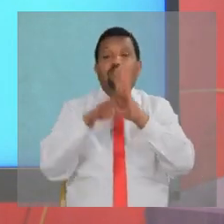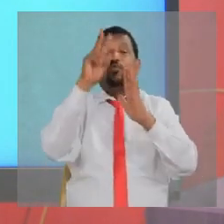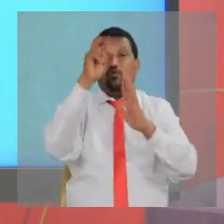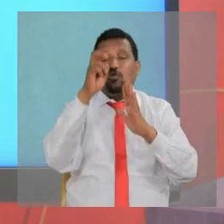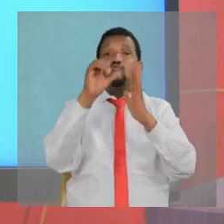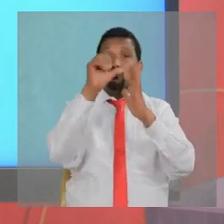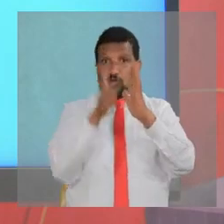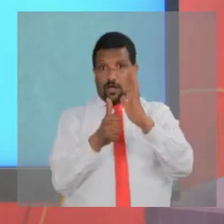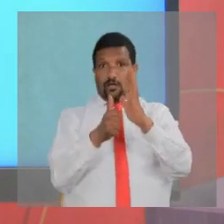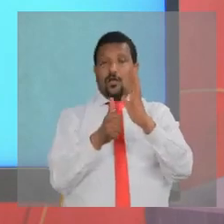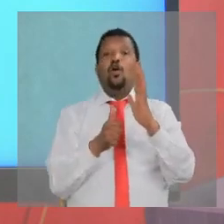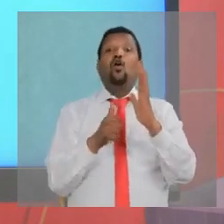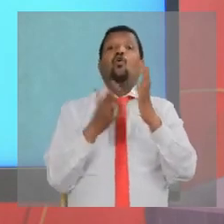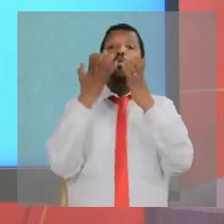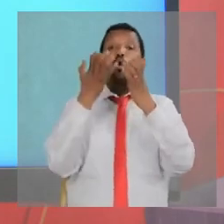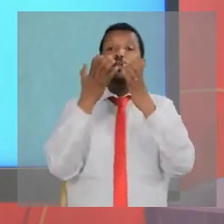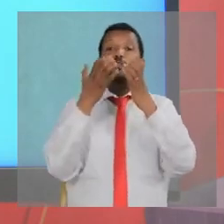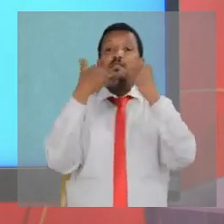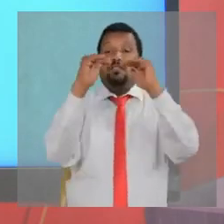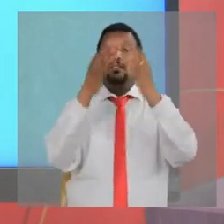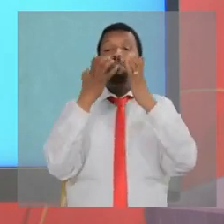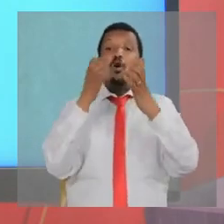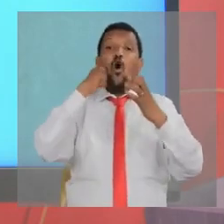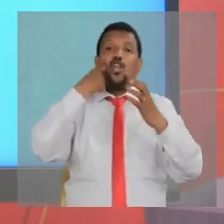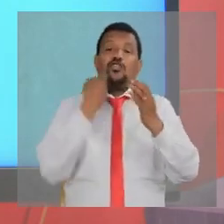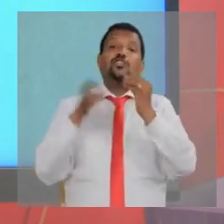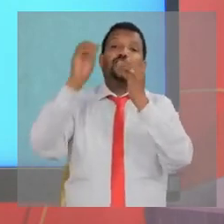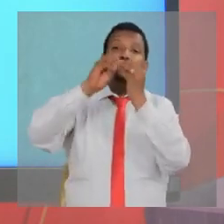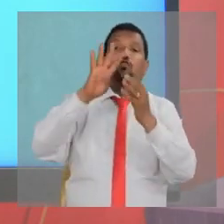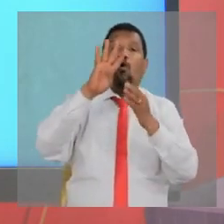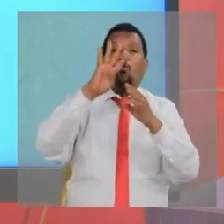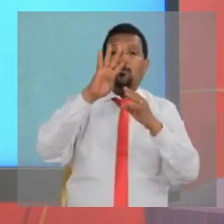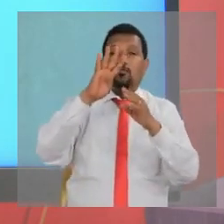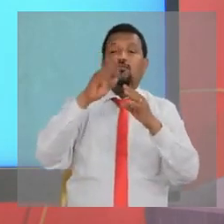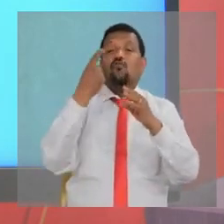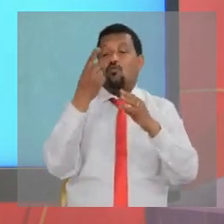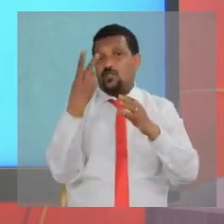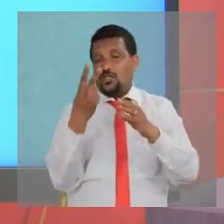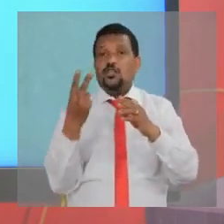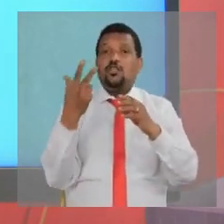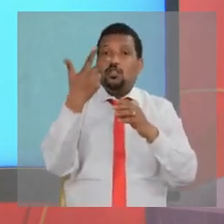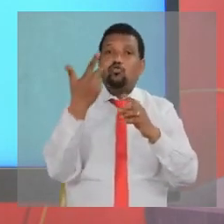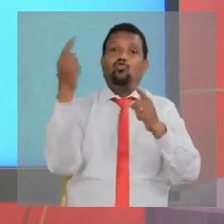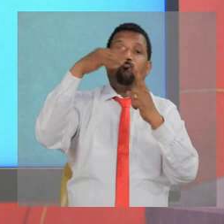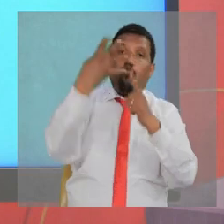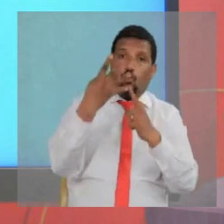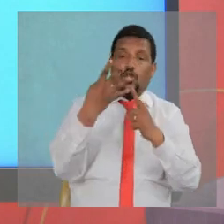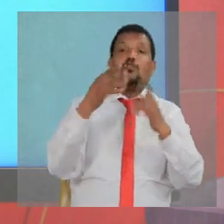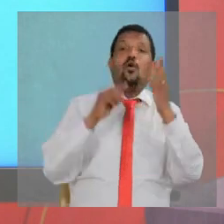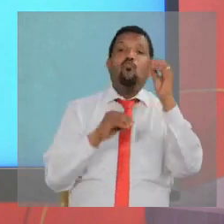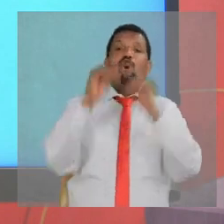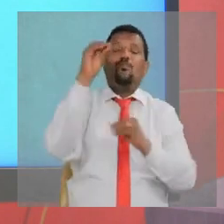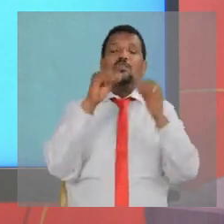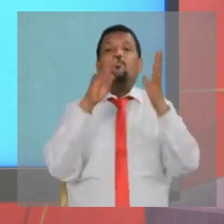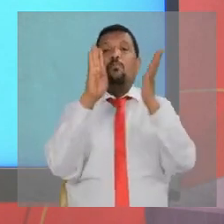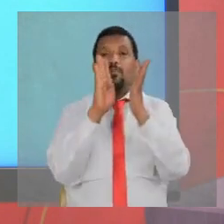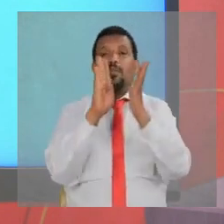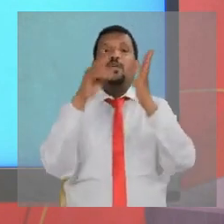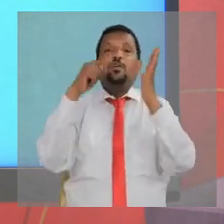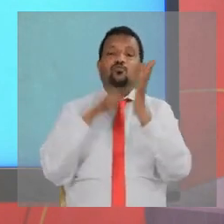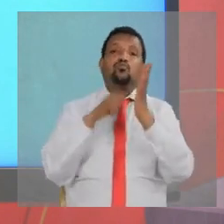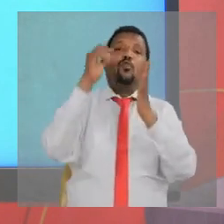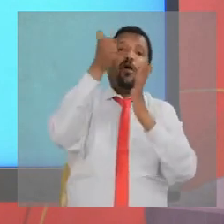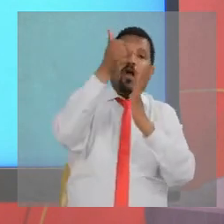10, then the quantity demanded for orange increase from 3 to 4. It's a movement from point B to point A. So with a change in the price